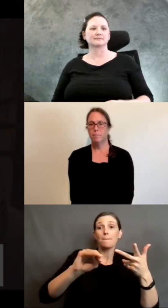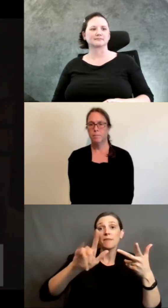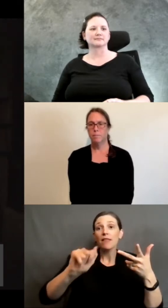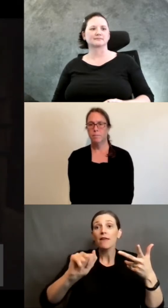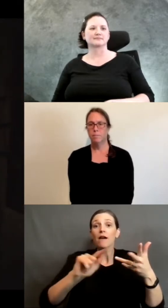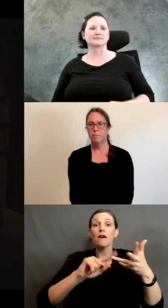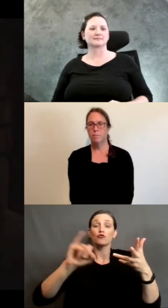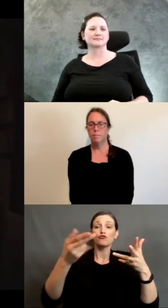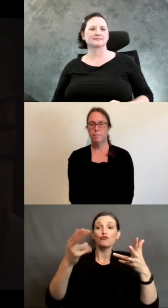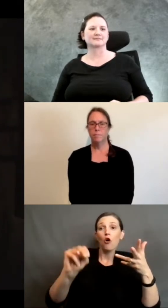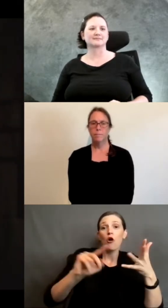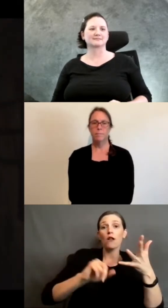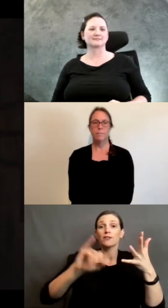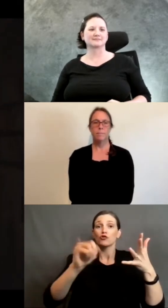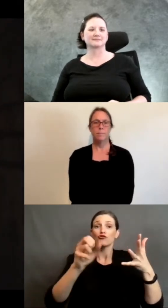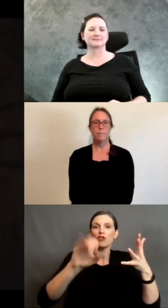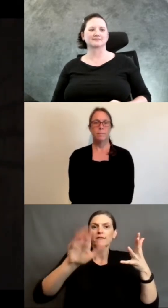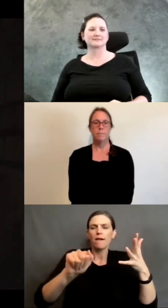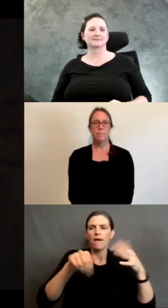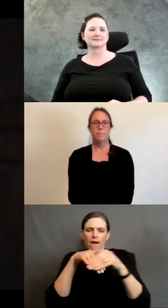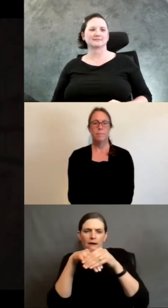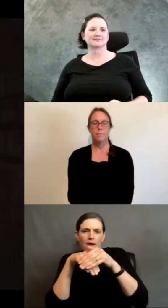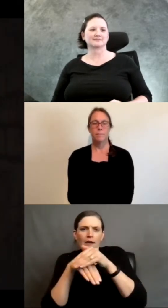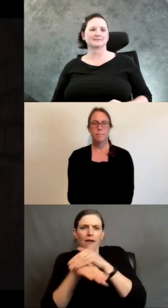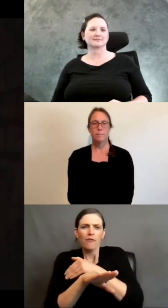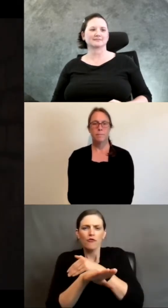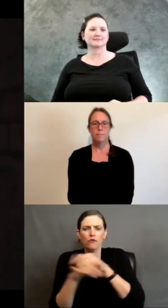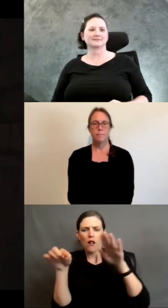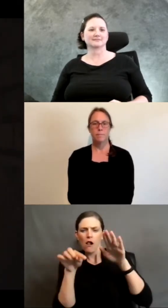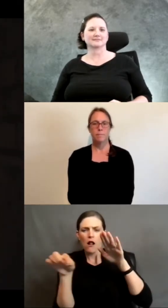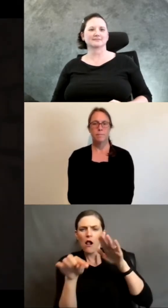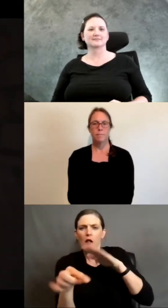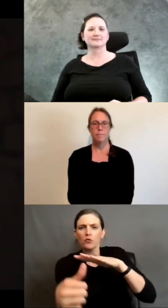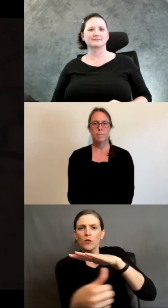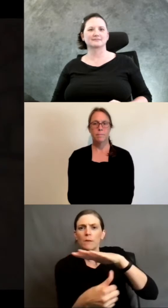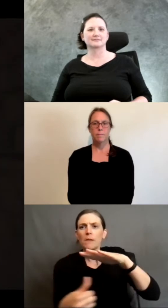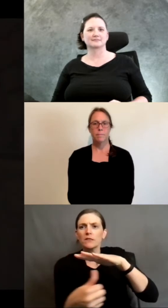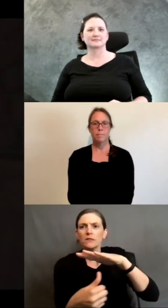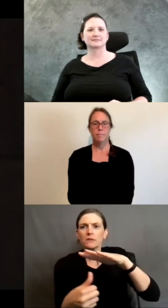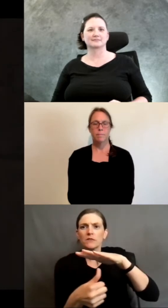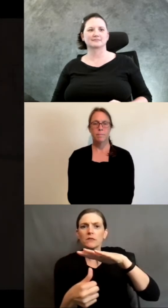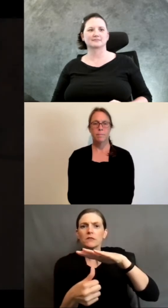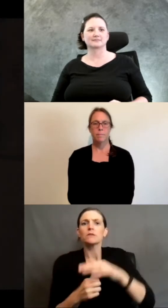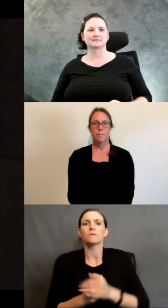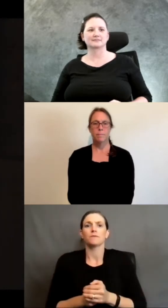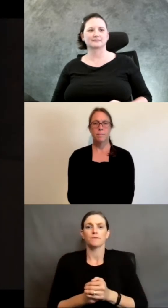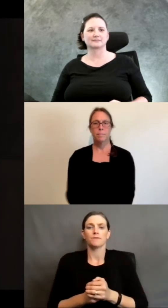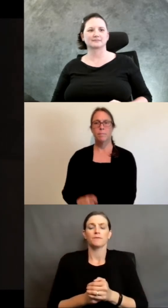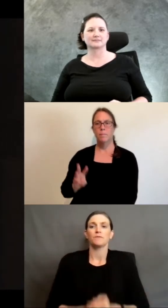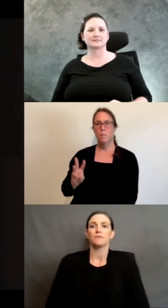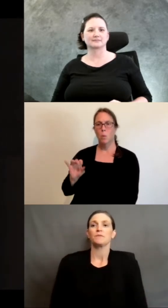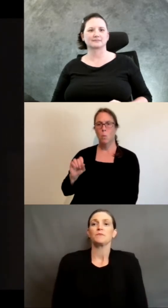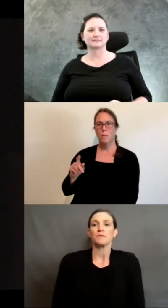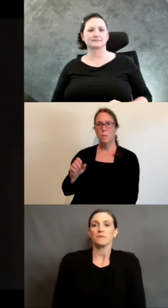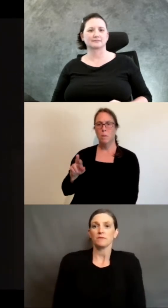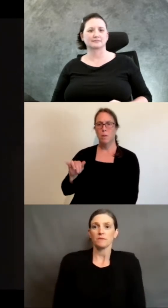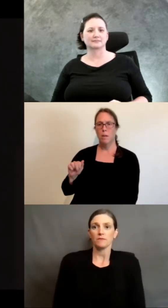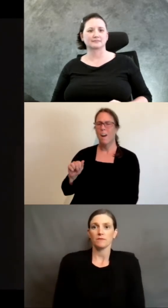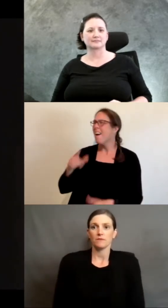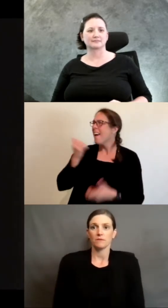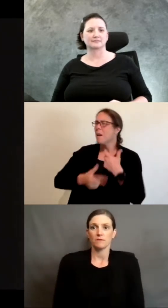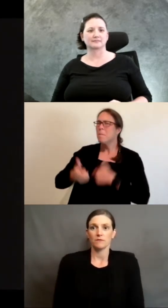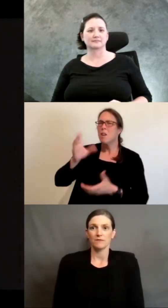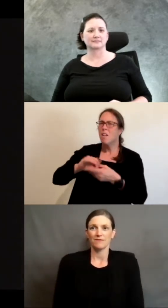Jessica have entered and are making their way to the basement. Has anyone talked with Brad? He said he'd be